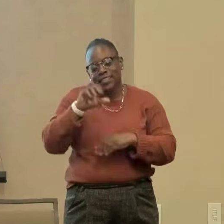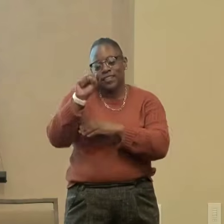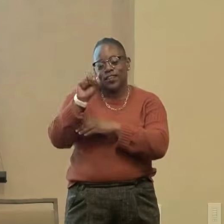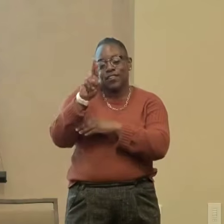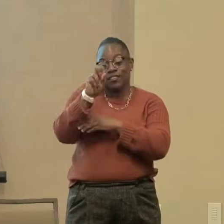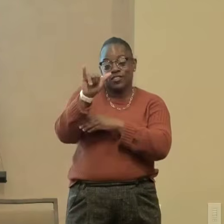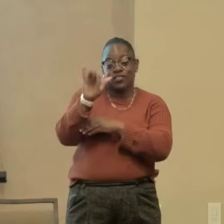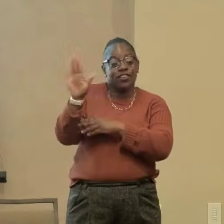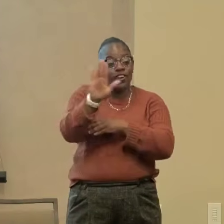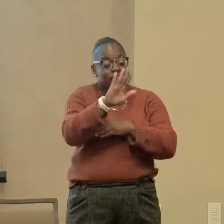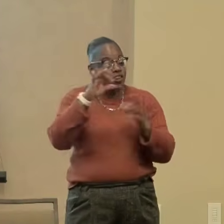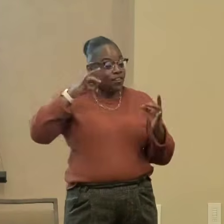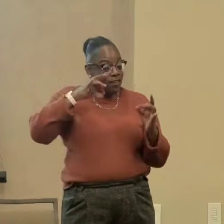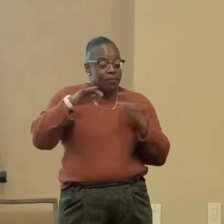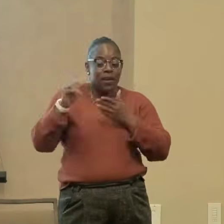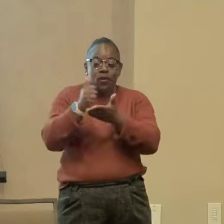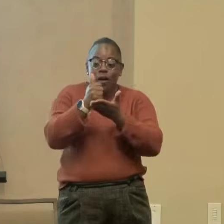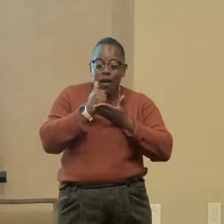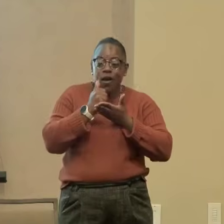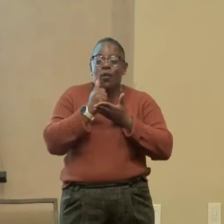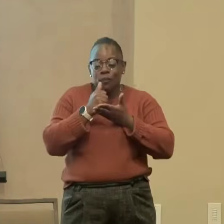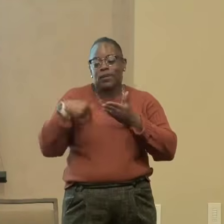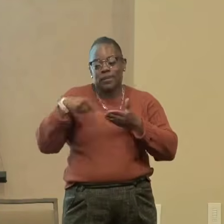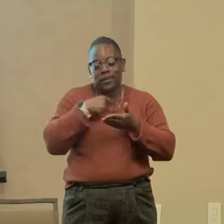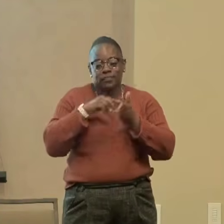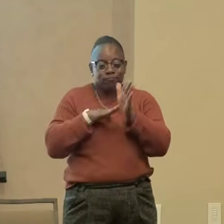your feedback will impact the direct work that we're all doing.